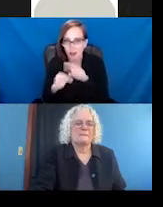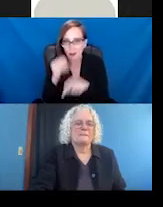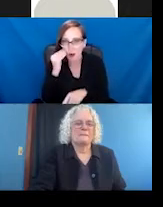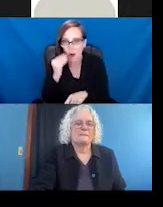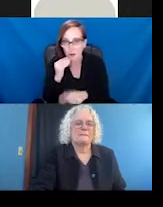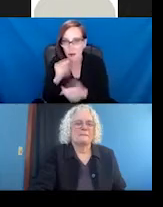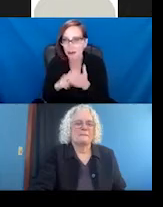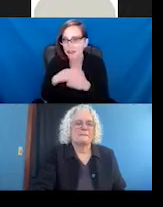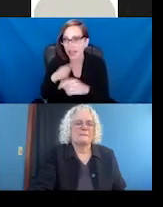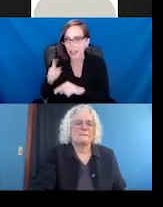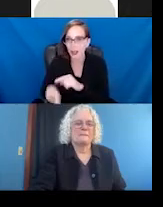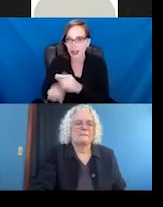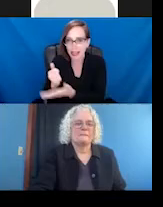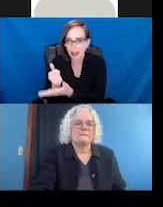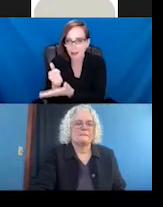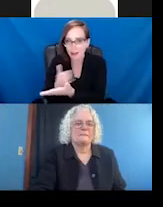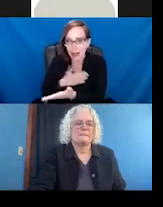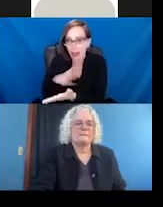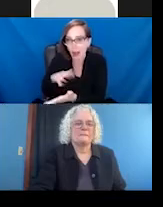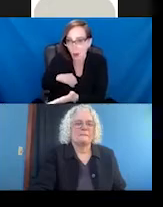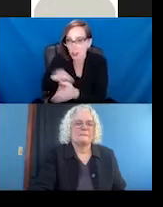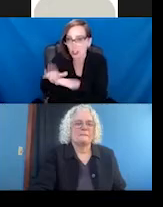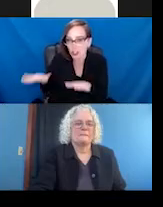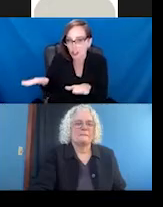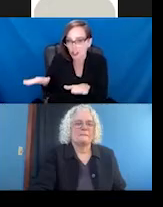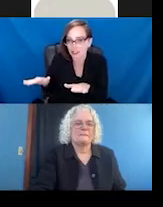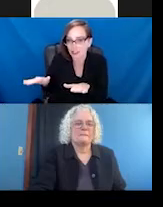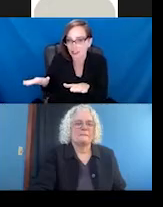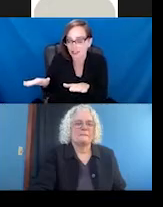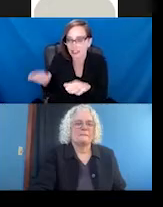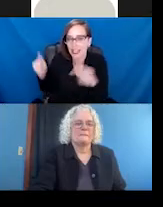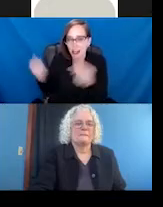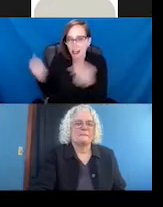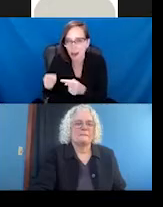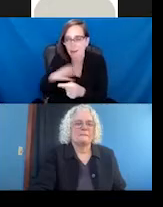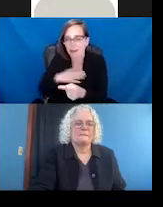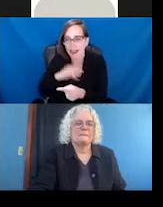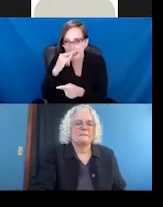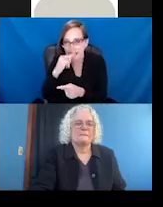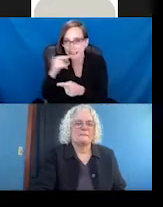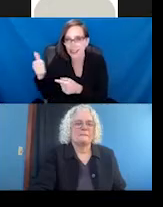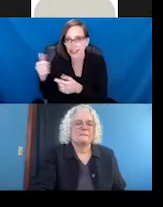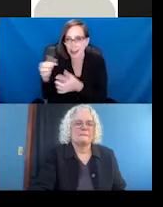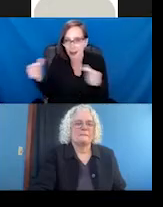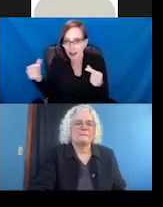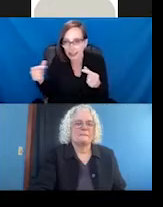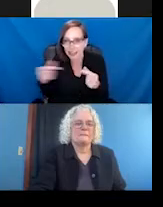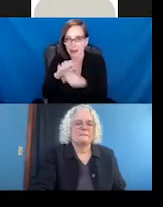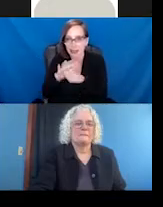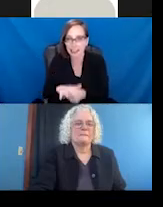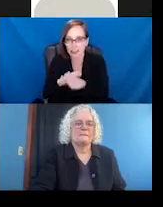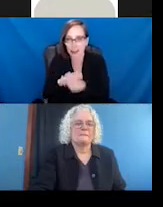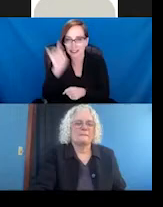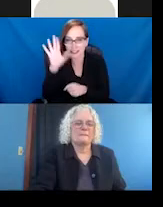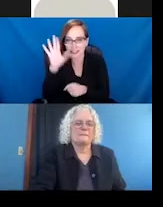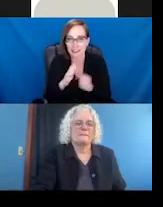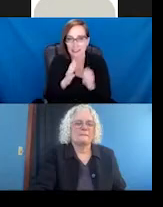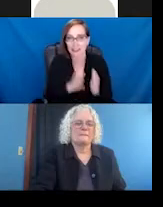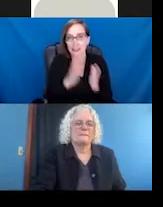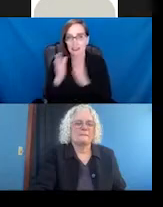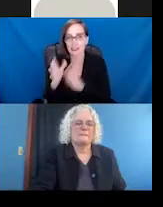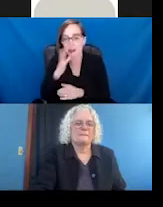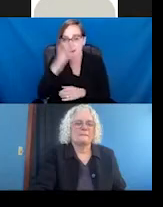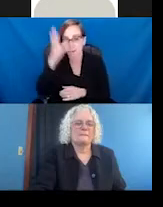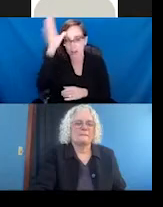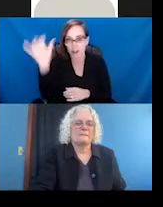my children with distance learning. This took a toll on my older children's grades and on my own stress level. Parents like me, home care